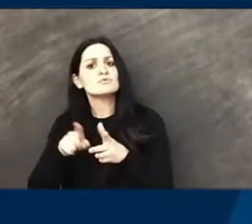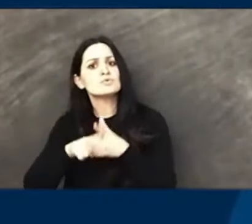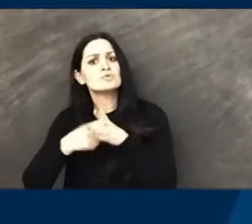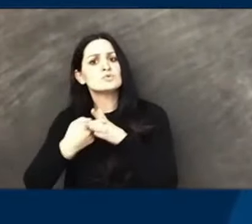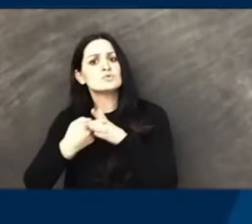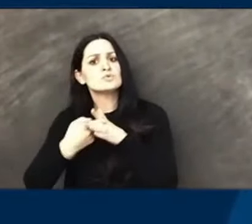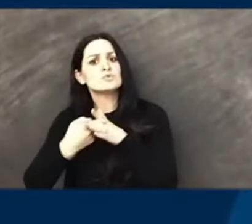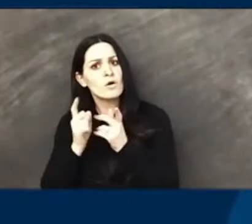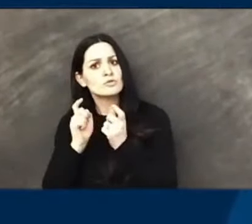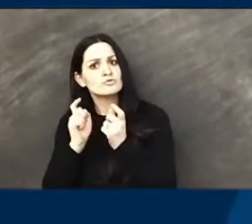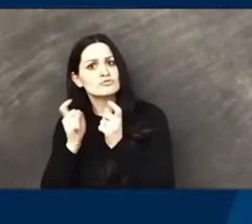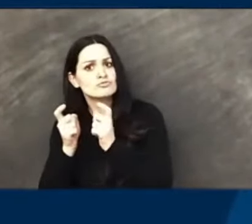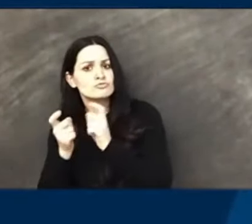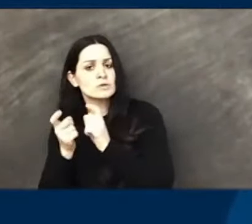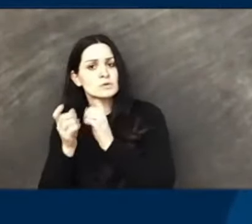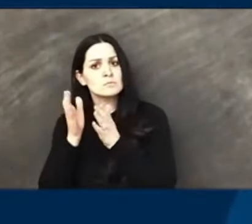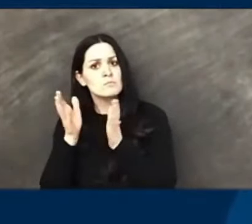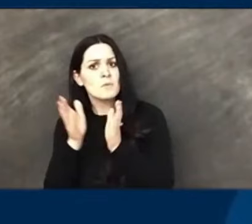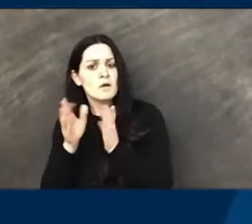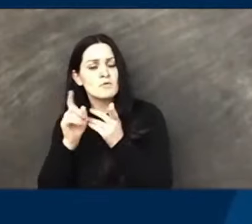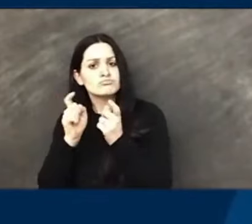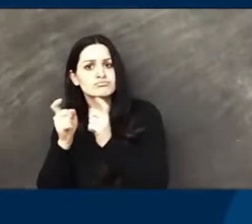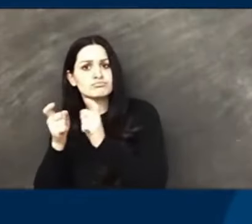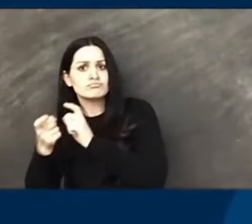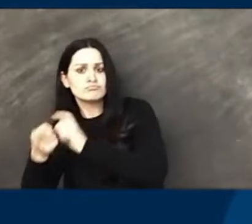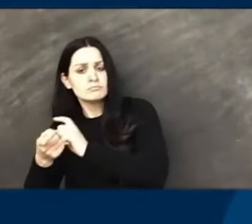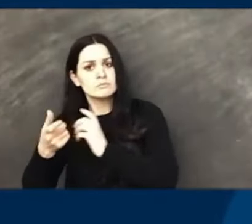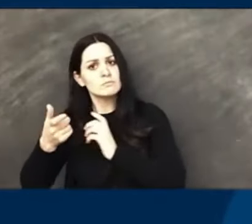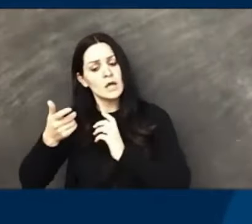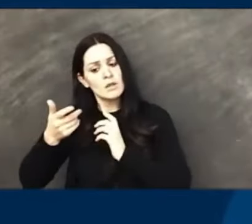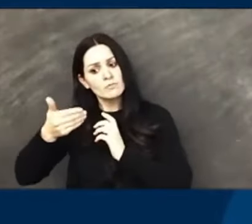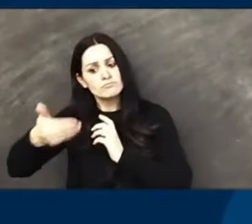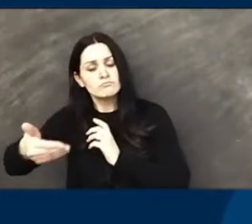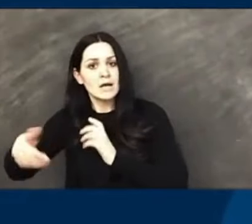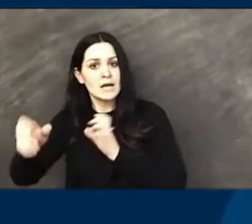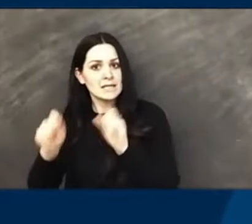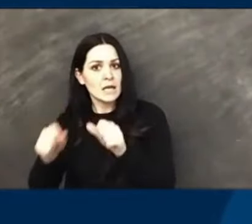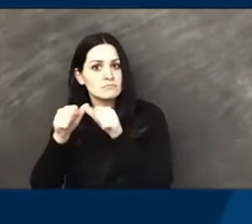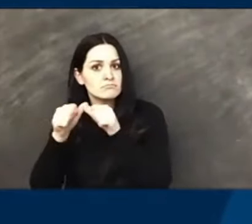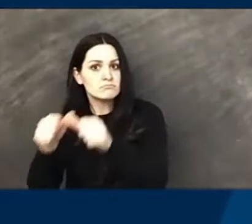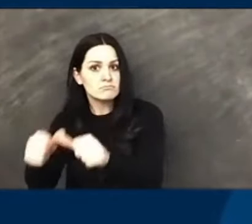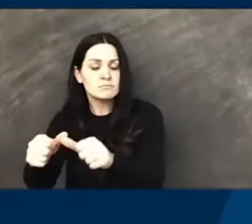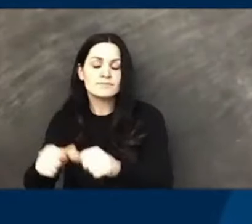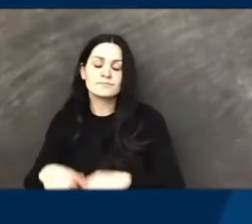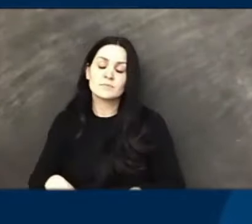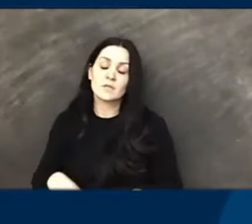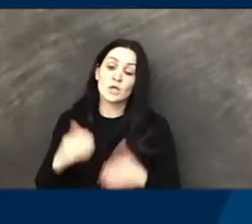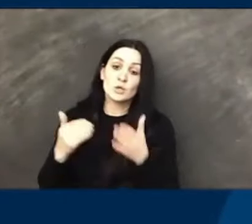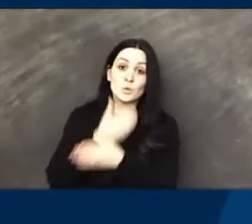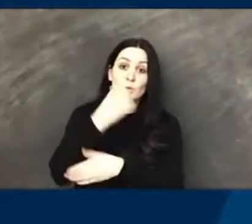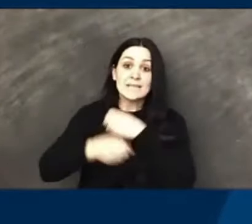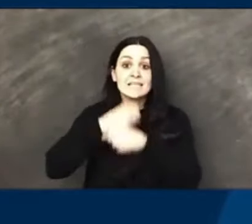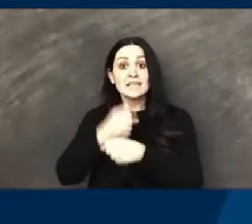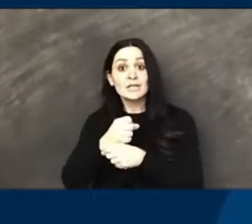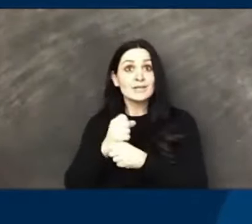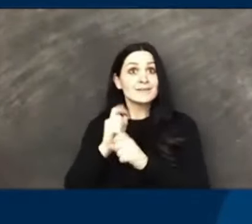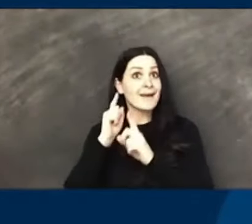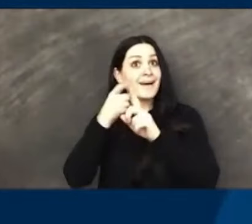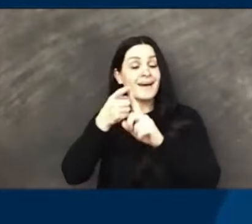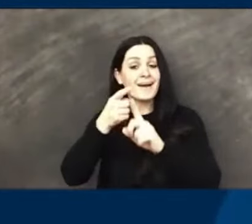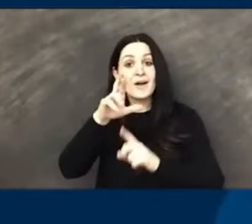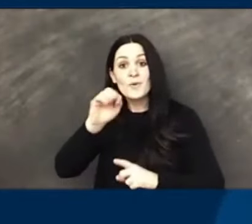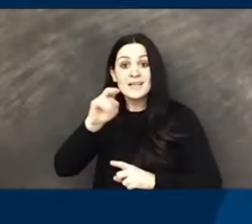of the unfortunate things about New Year's resolutions, particularly in states like Michigan, is everybody, sits there at, December 30